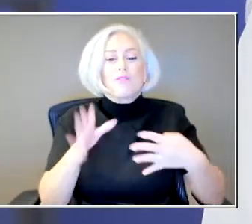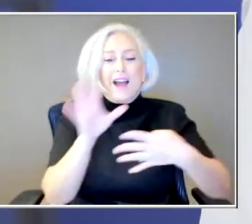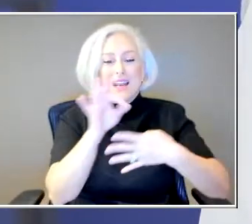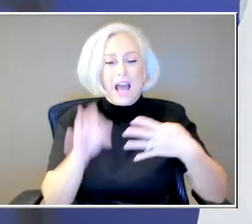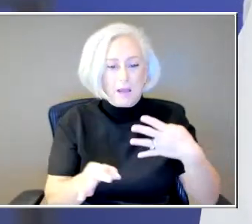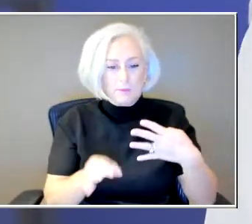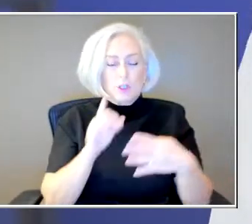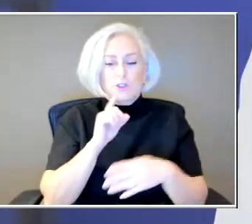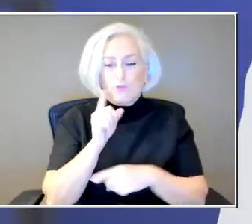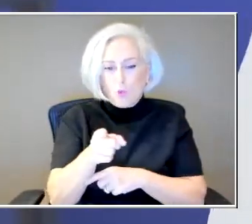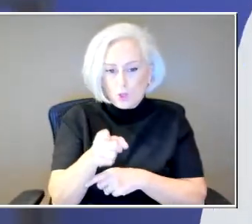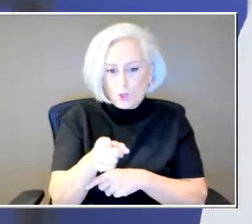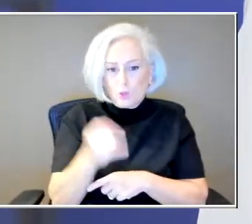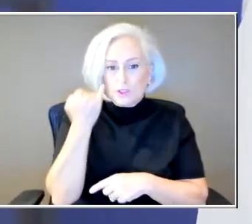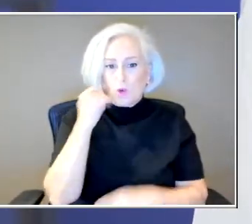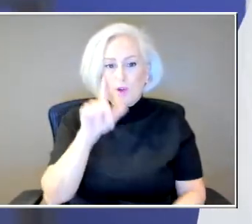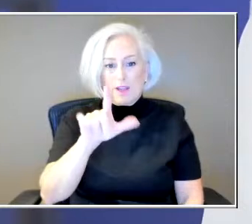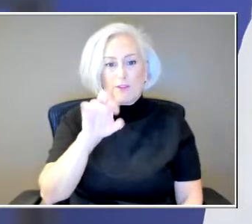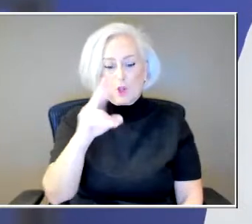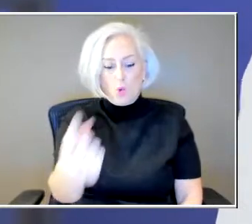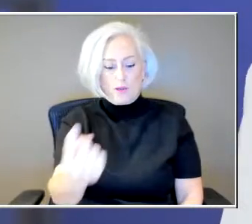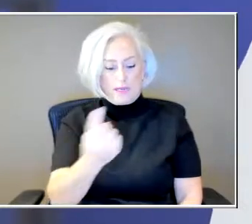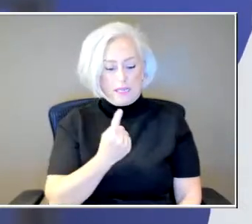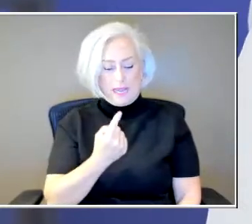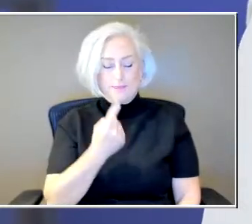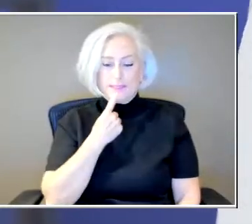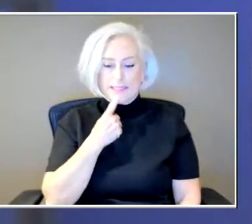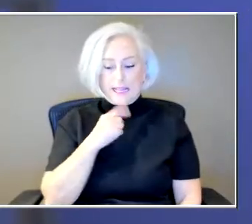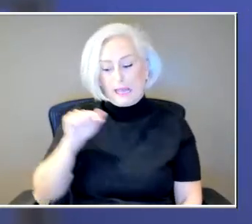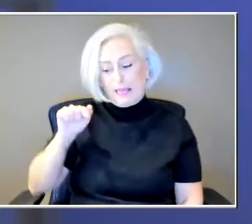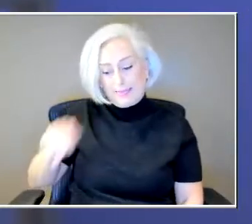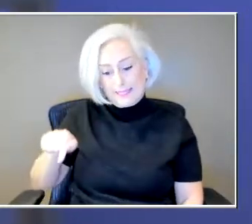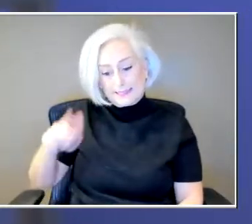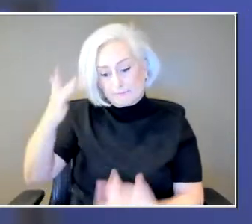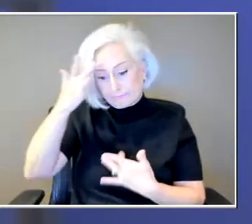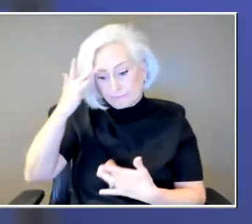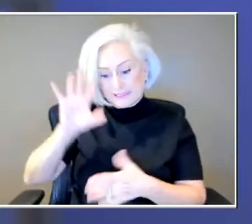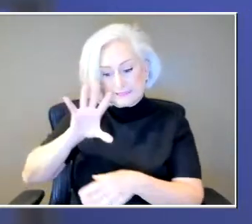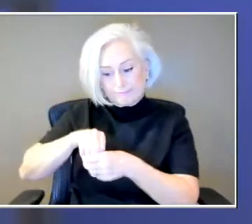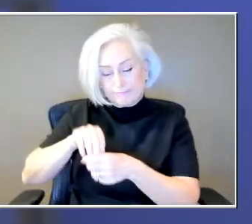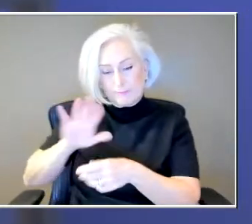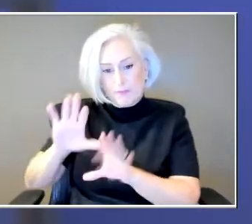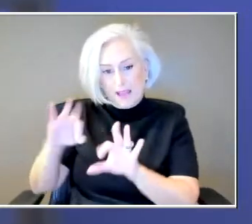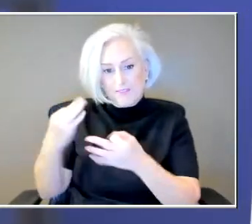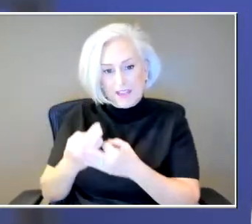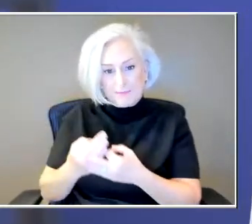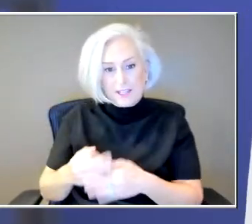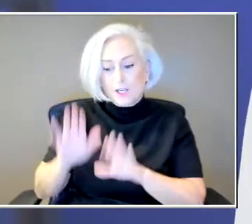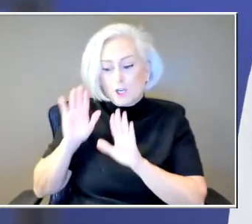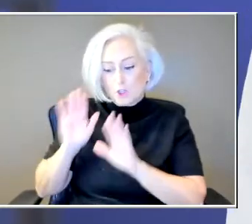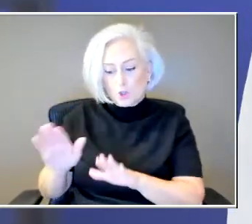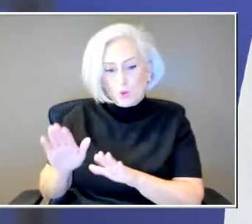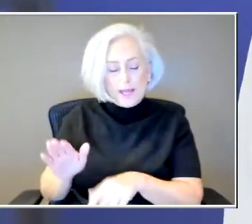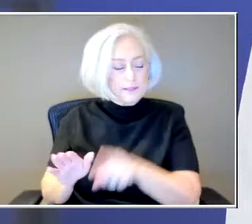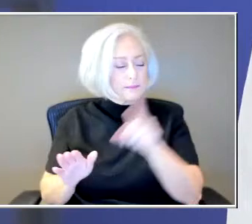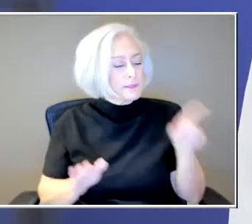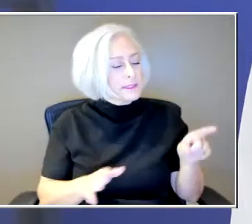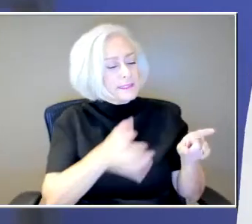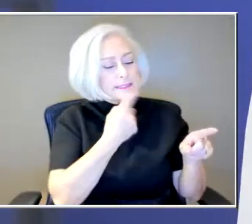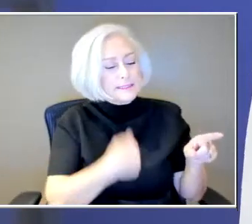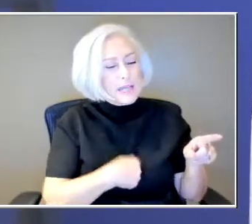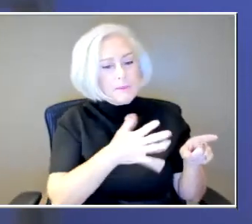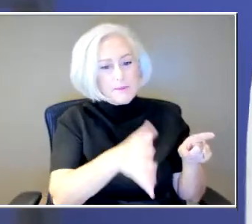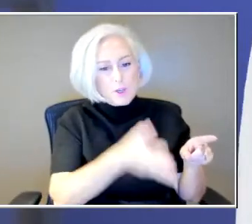if Lori had come to me and said, hey, this is running in my family, I'd say, Lori, great, this is what's running on your father's side. Tell me about your mom's side of the